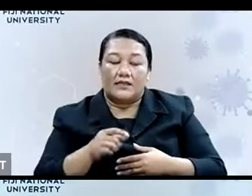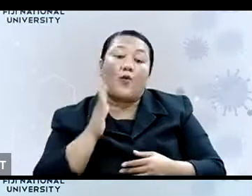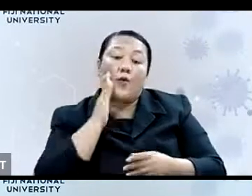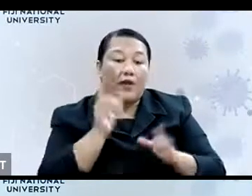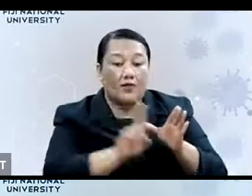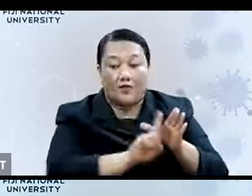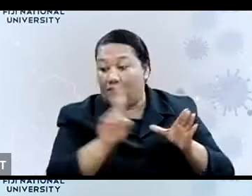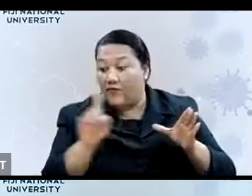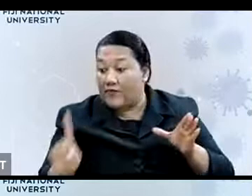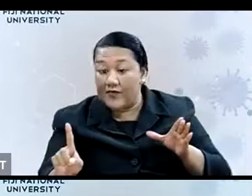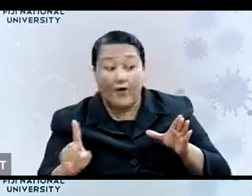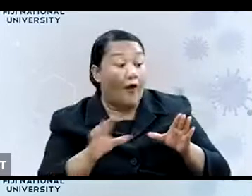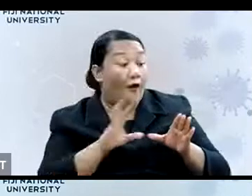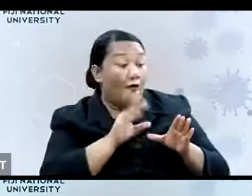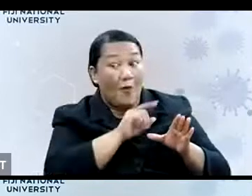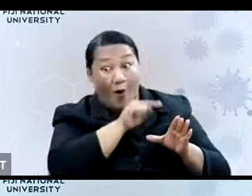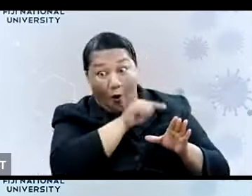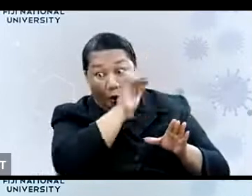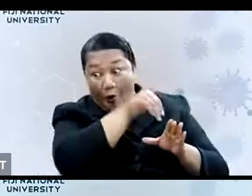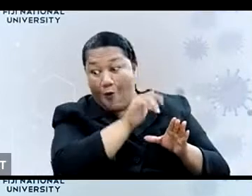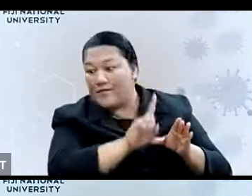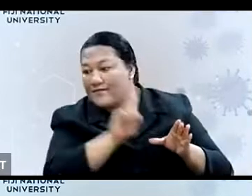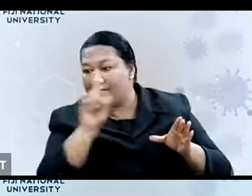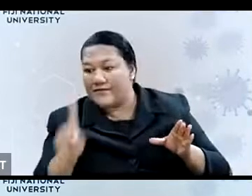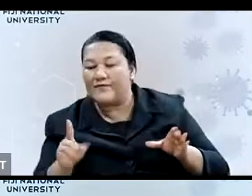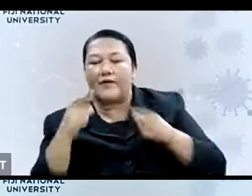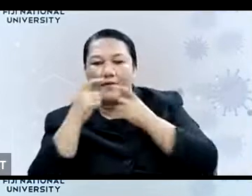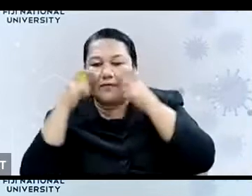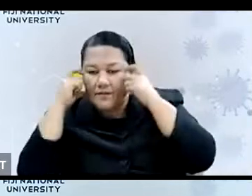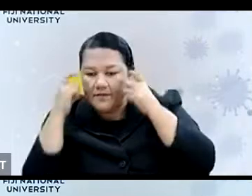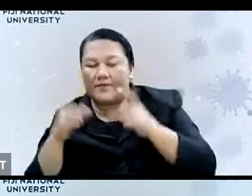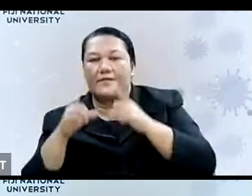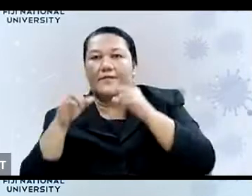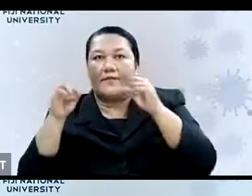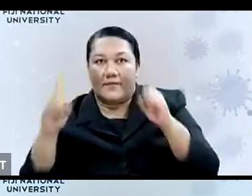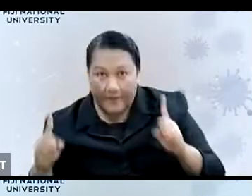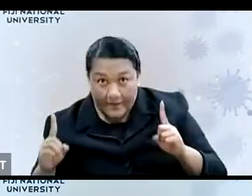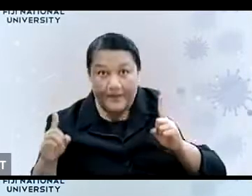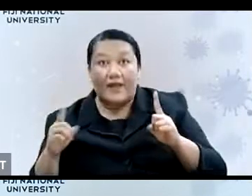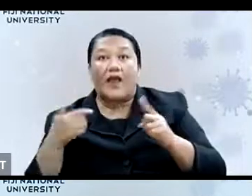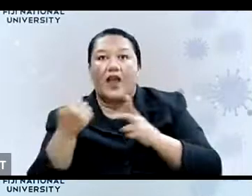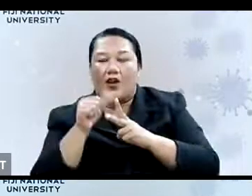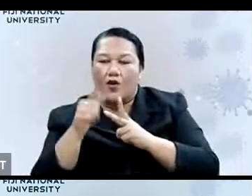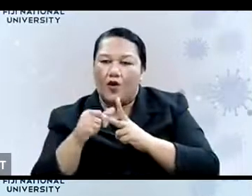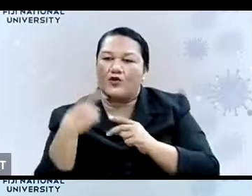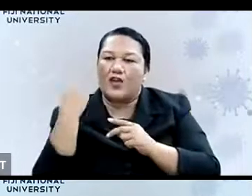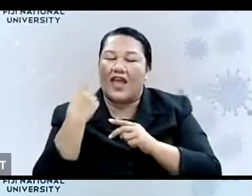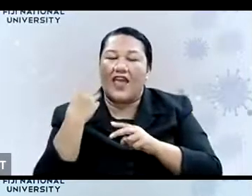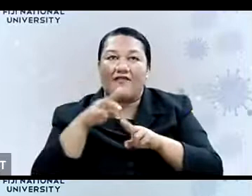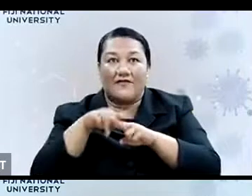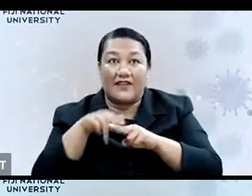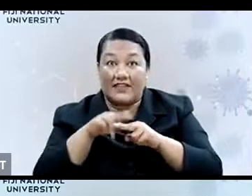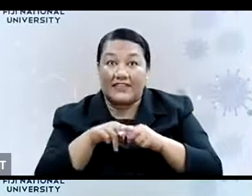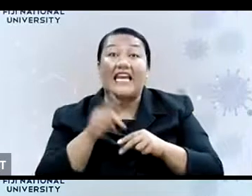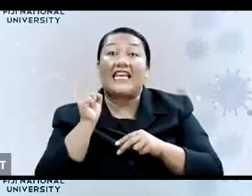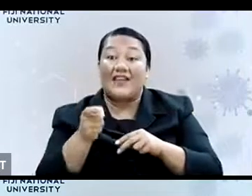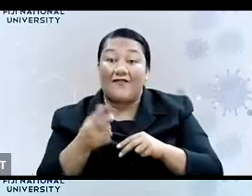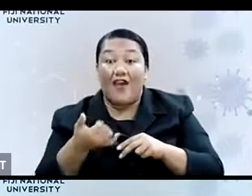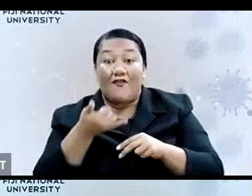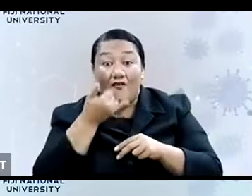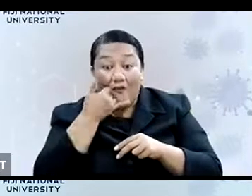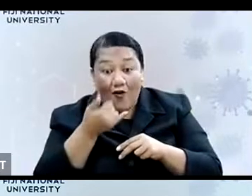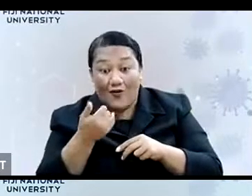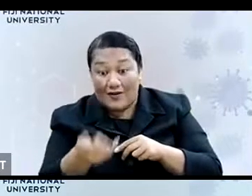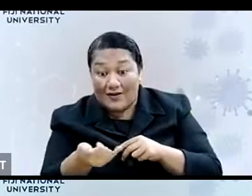you practice social distancing. And then there's a contact tracing app that we asked that everyone download if they have a smartphone. And in fact,